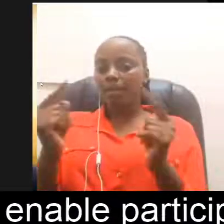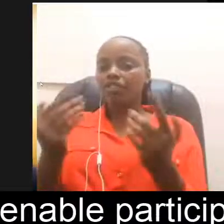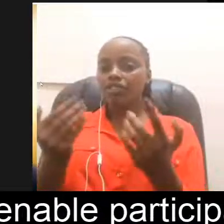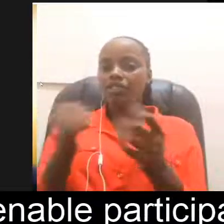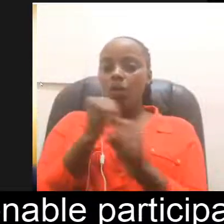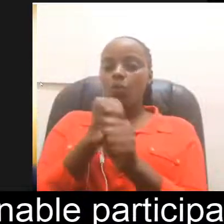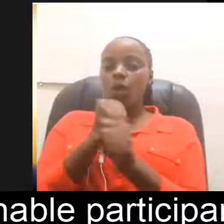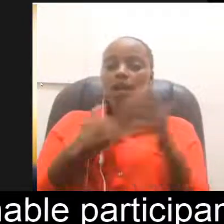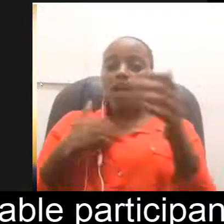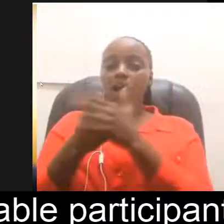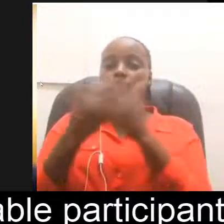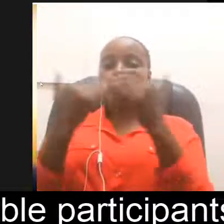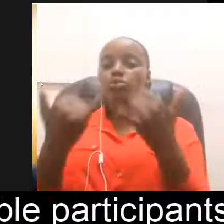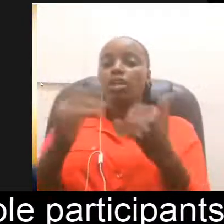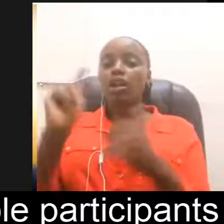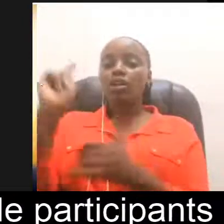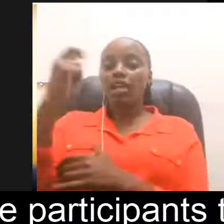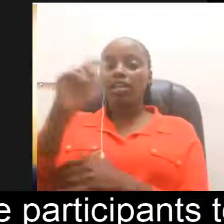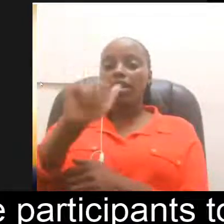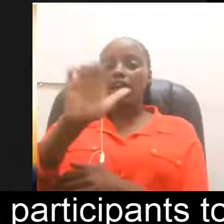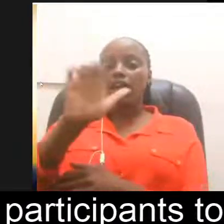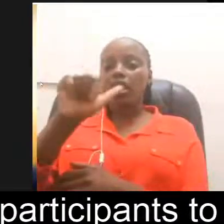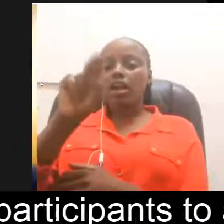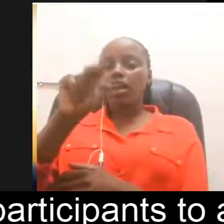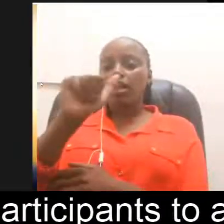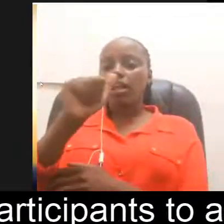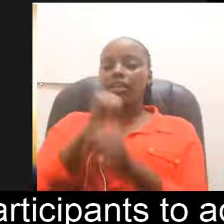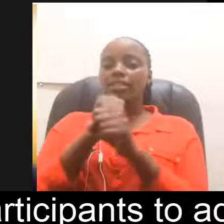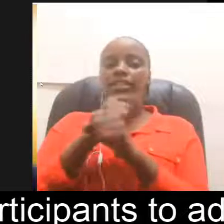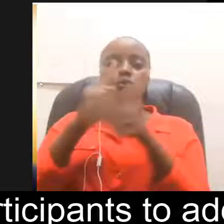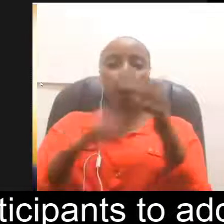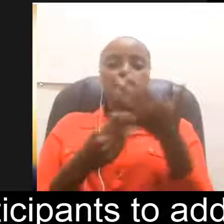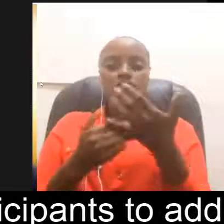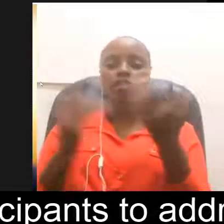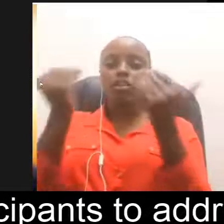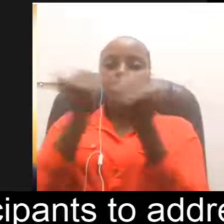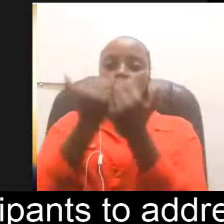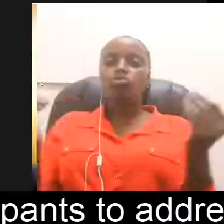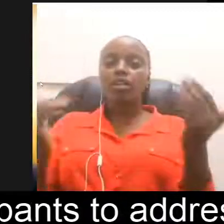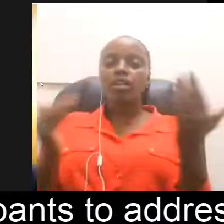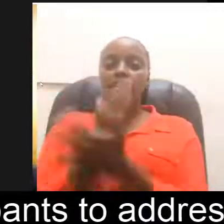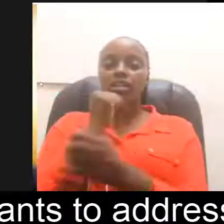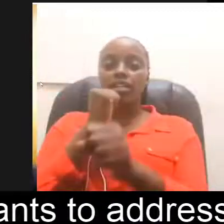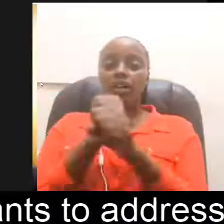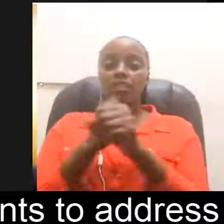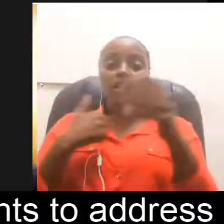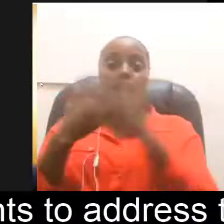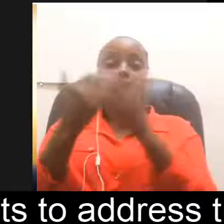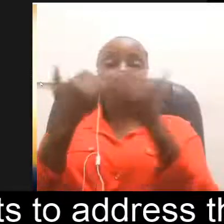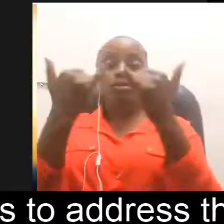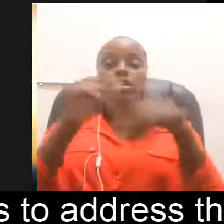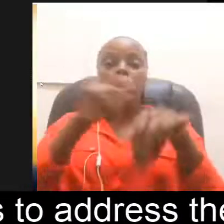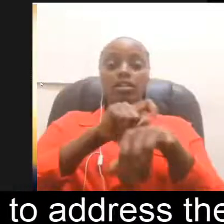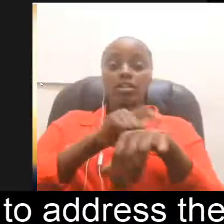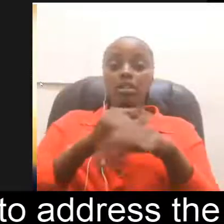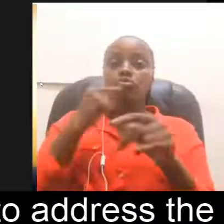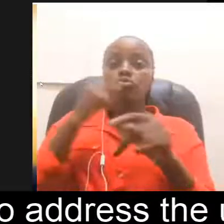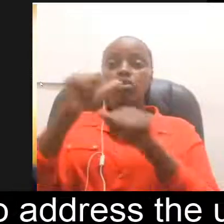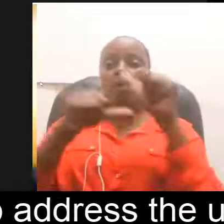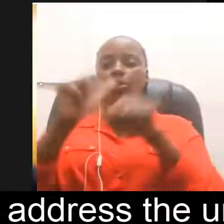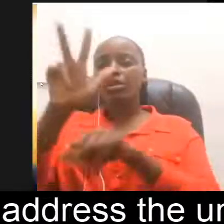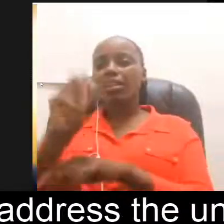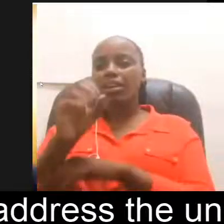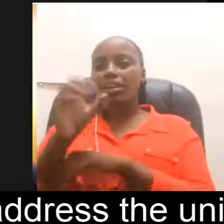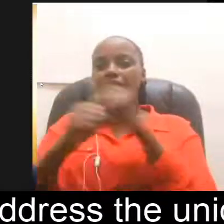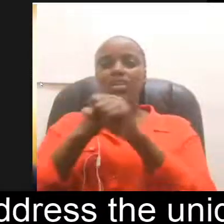that the Kenya Alliance has done, on child rights has done so far. As you reflect on the Charter at 30, what has worked,